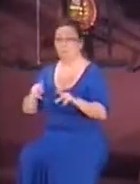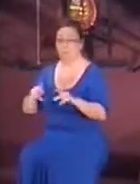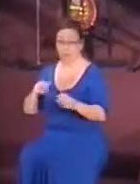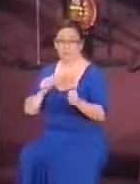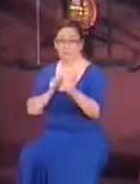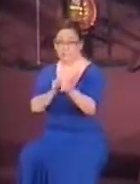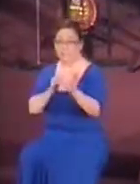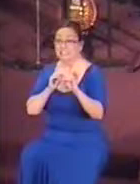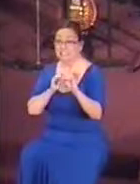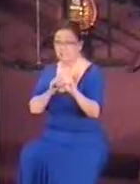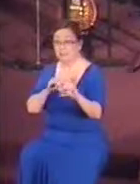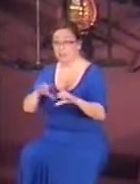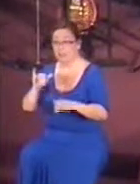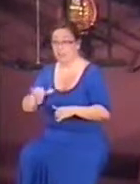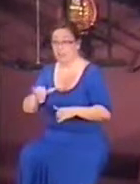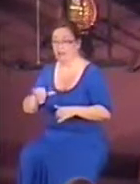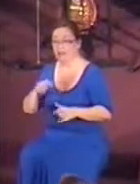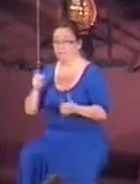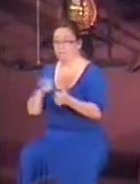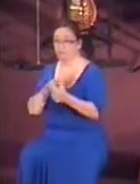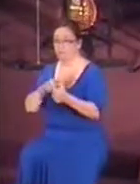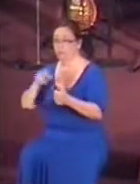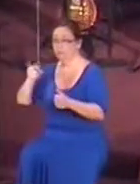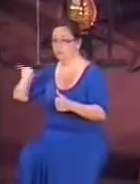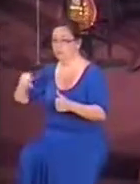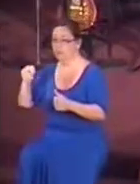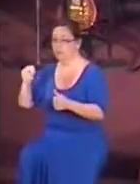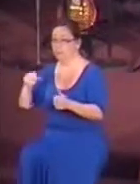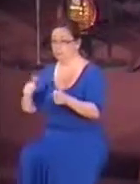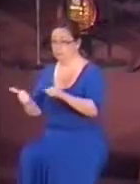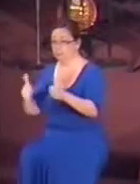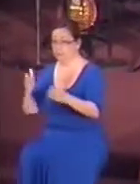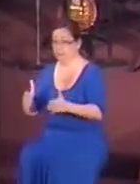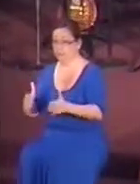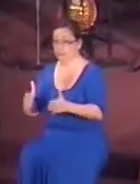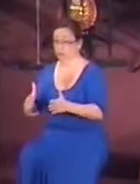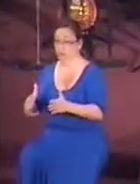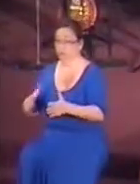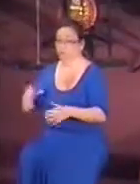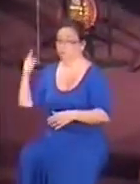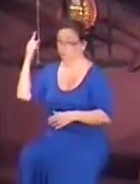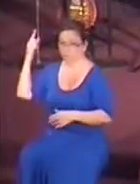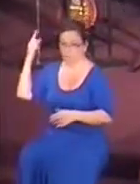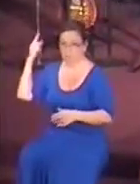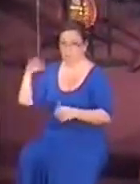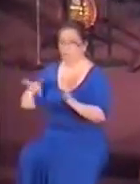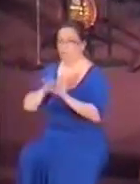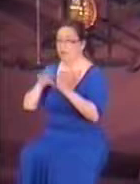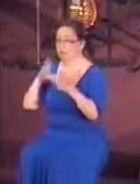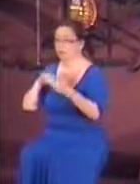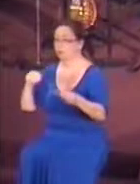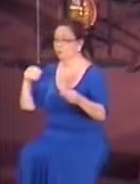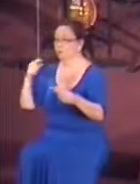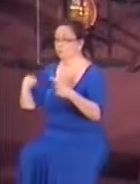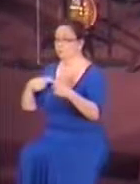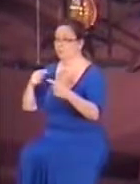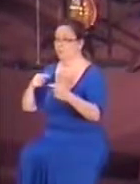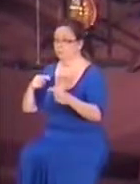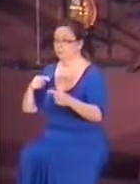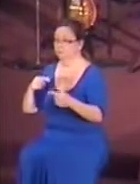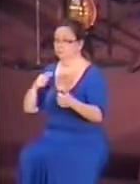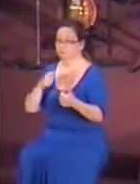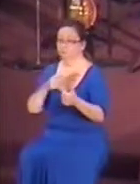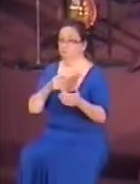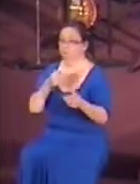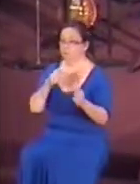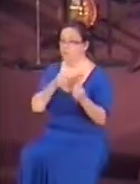one that I want to tell you about is John the Baptist. And in Luke chapter 7, verses 18 through 23, we find this story about John the Baptist. Let me tell you a little bit